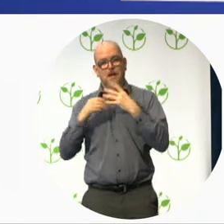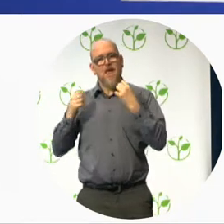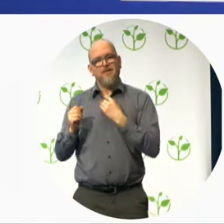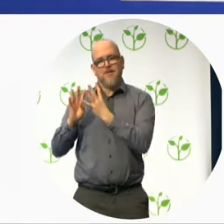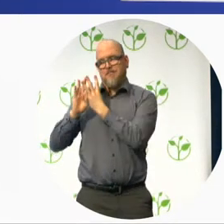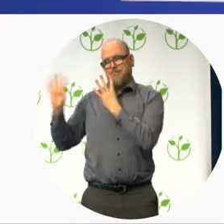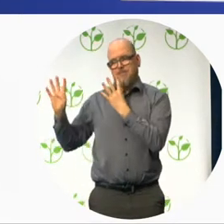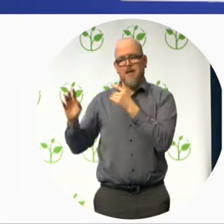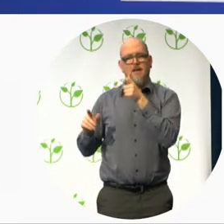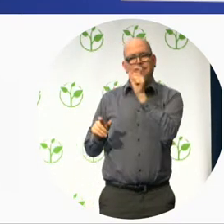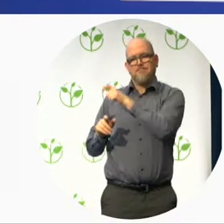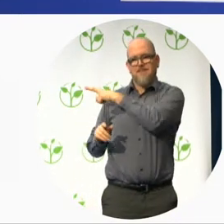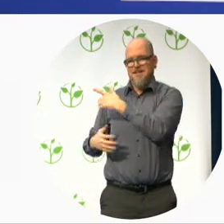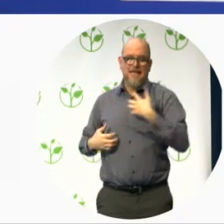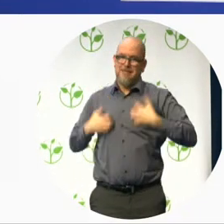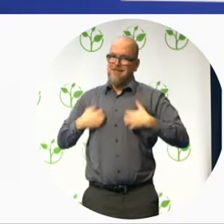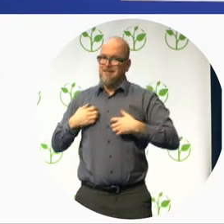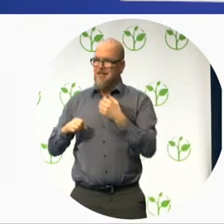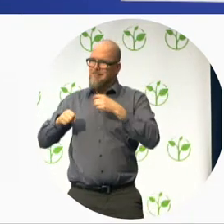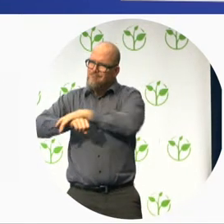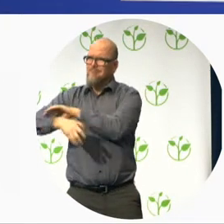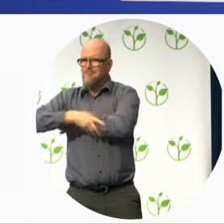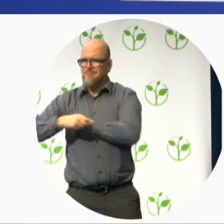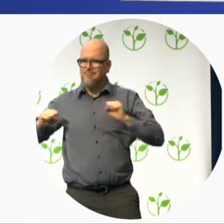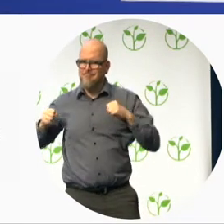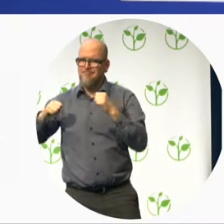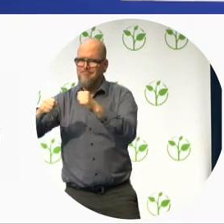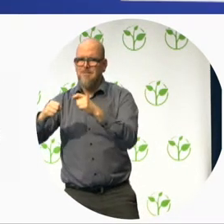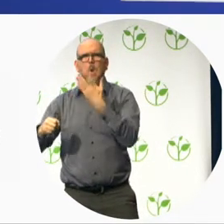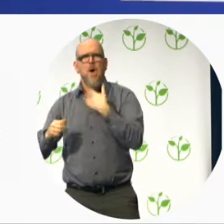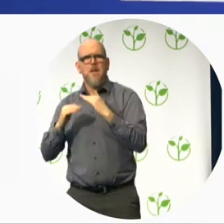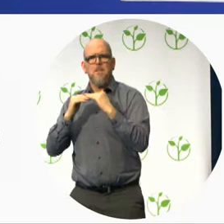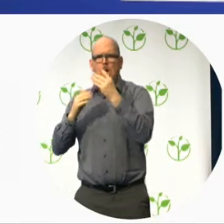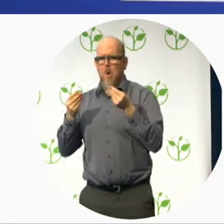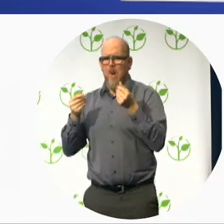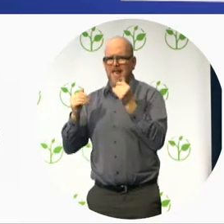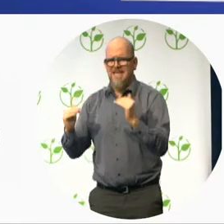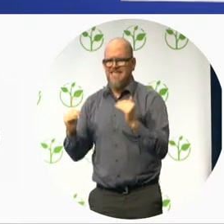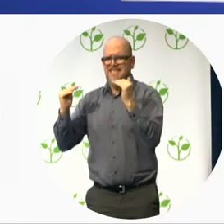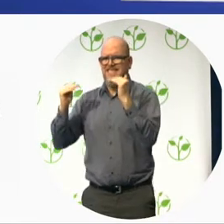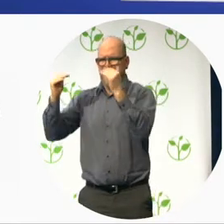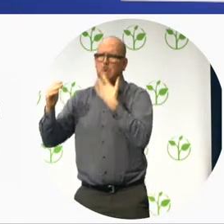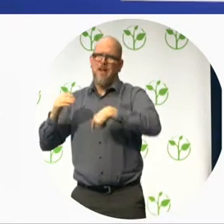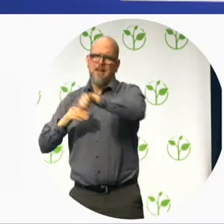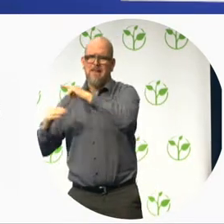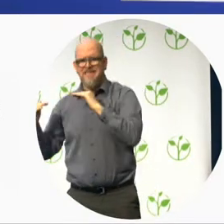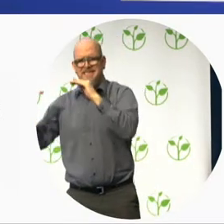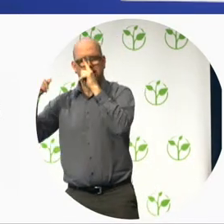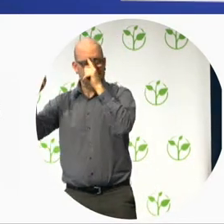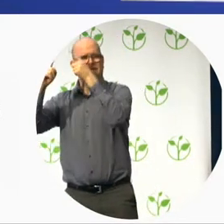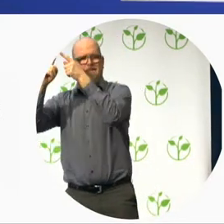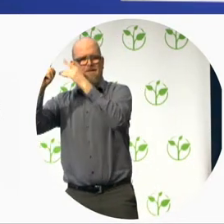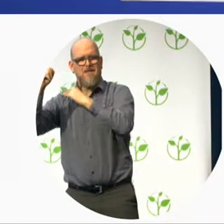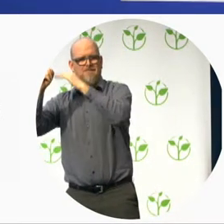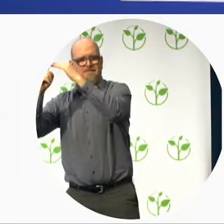our success, and that they provide excellent customer service. I'd mentioned turnaround times, how quickly we can